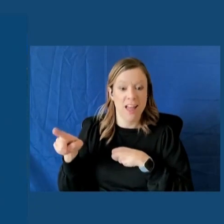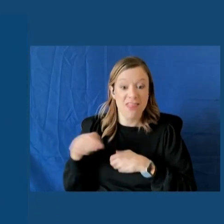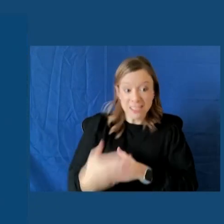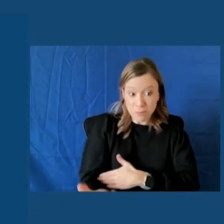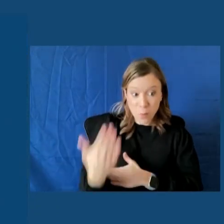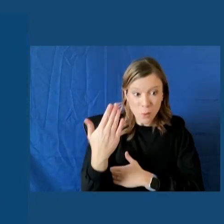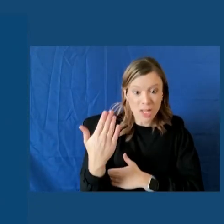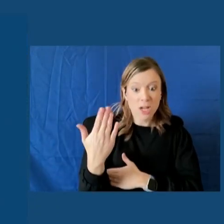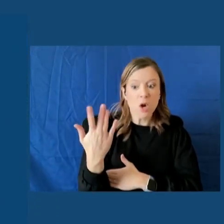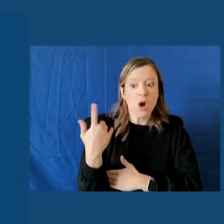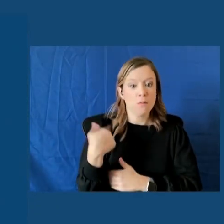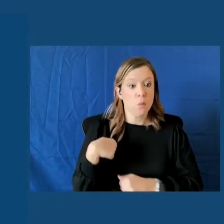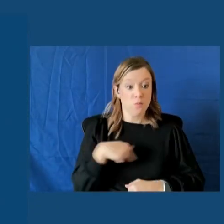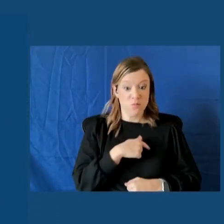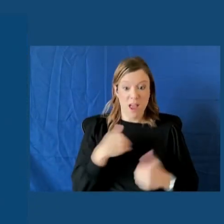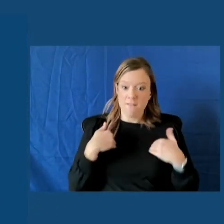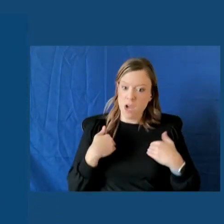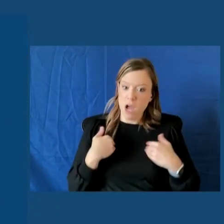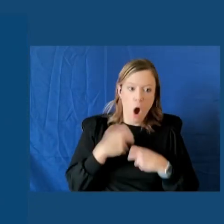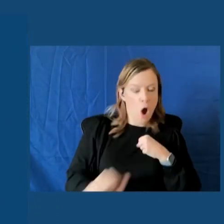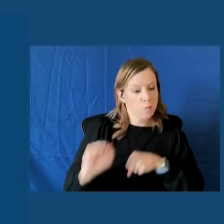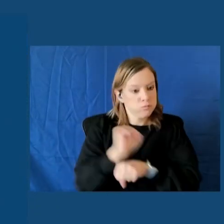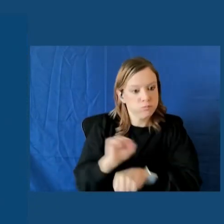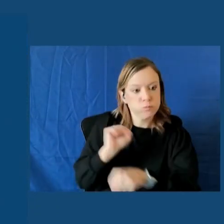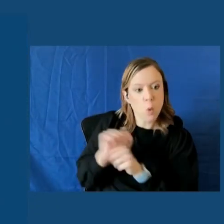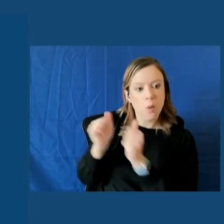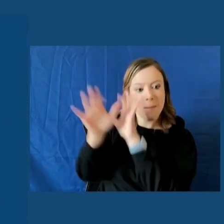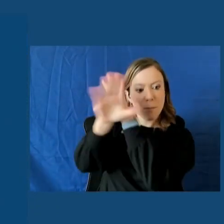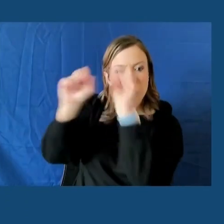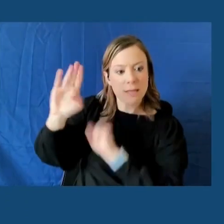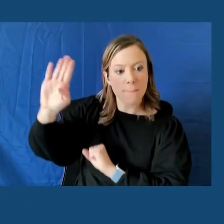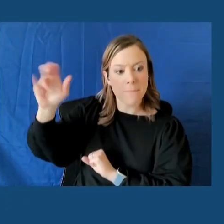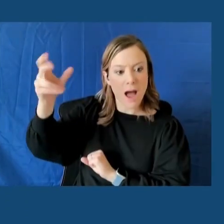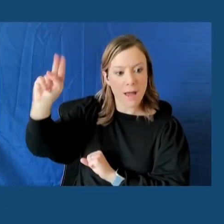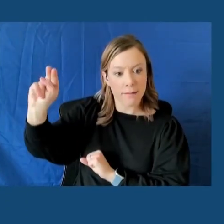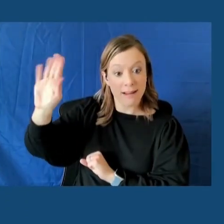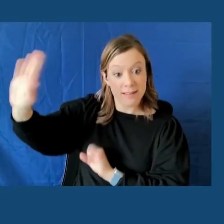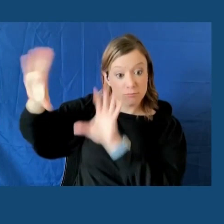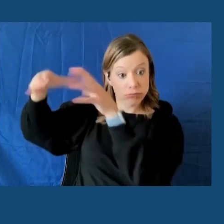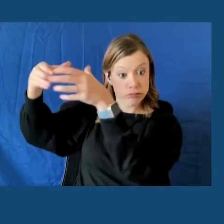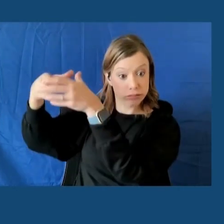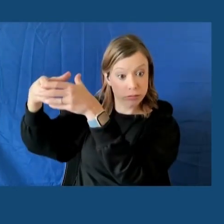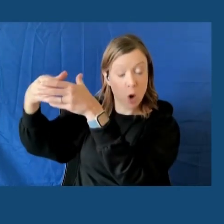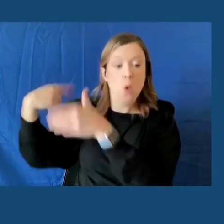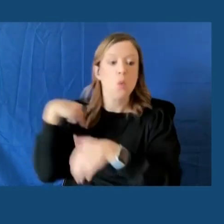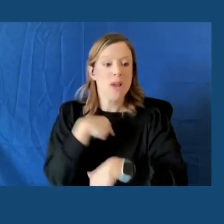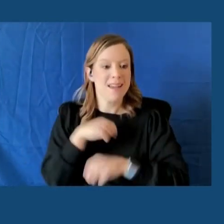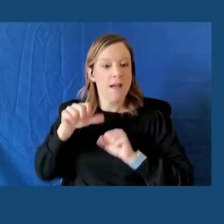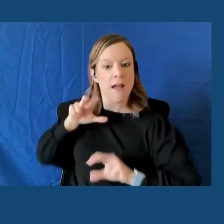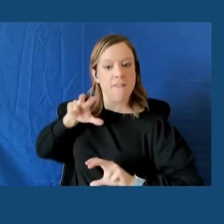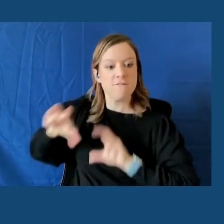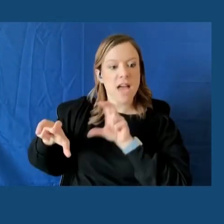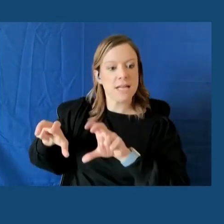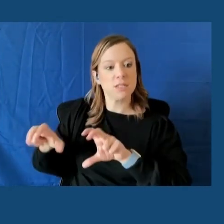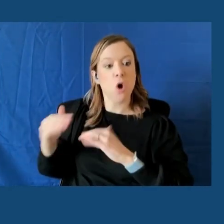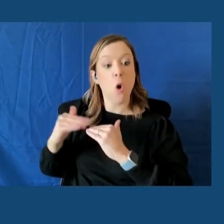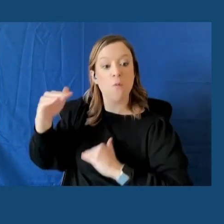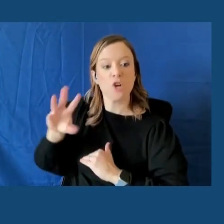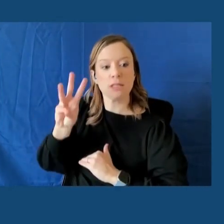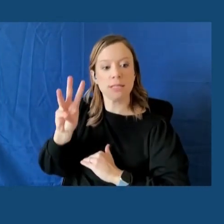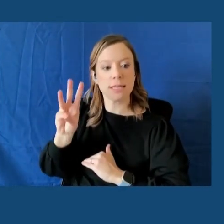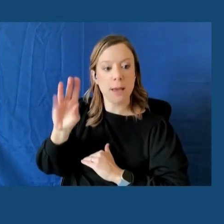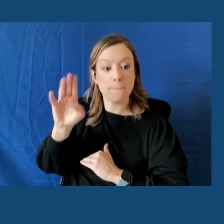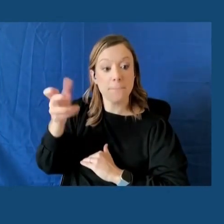hard work with President Biden and his administration, we'll be able to invest over $6 billion in